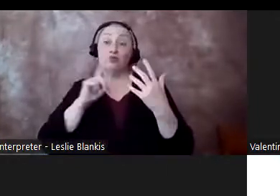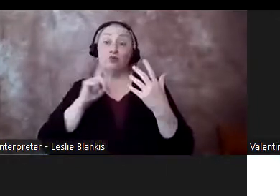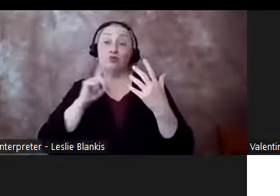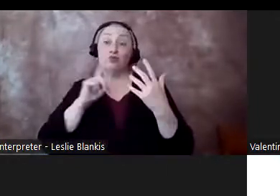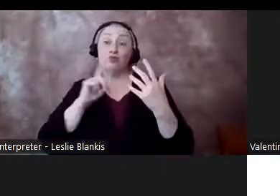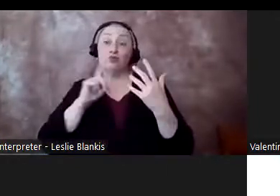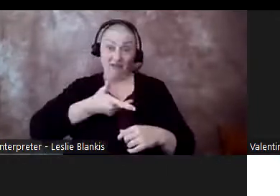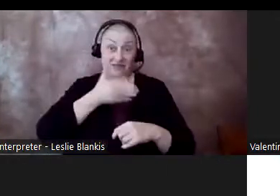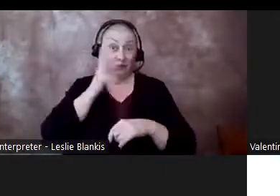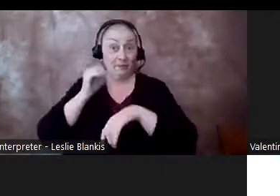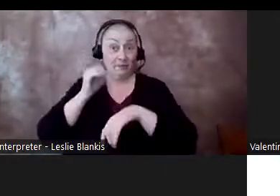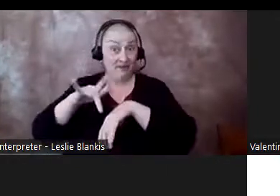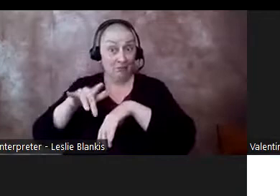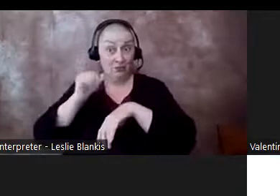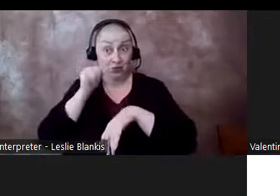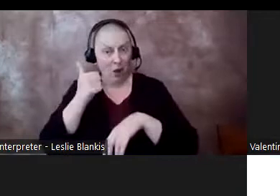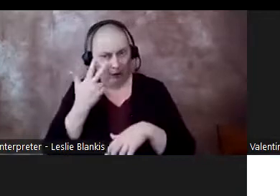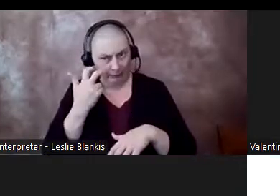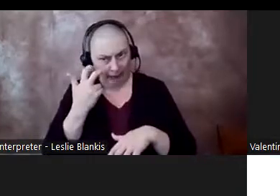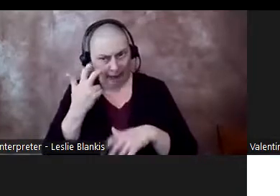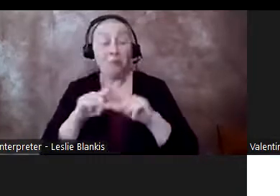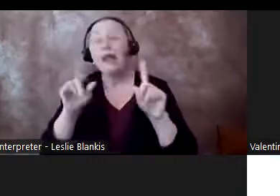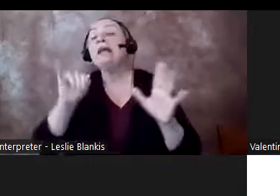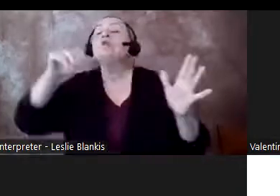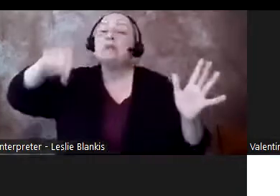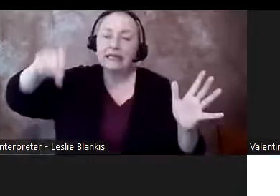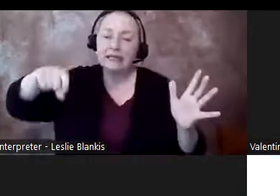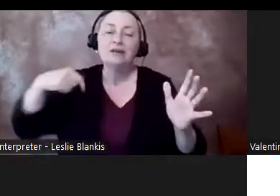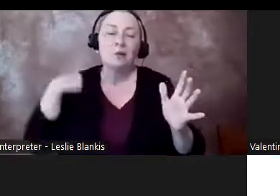So, but if you need us, we'll still respond. So,